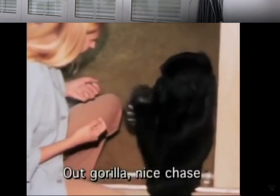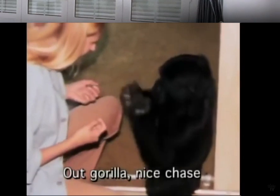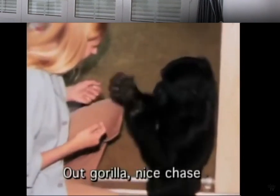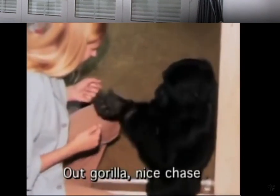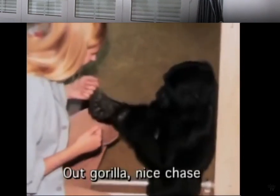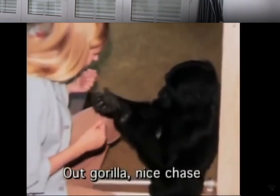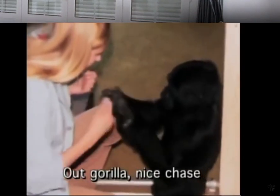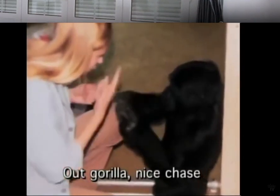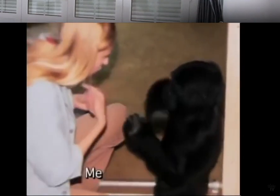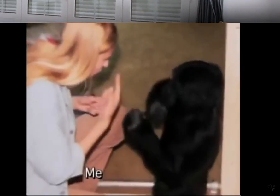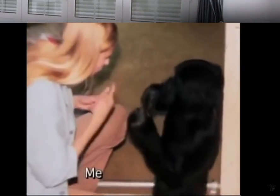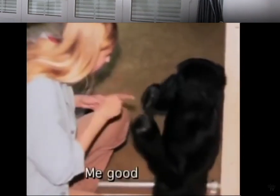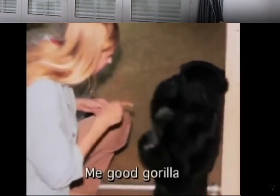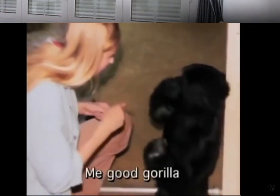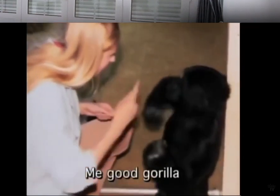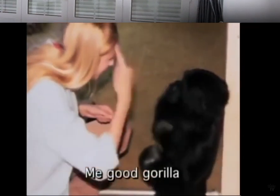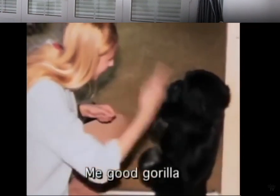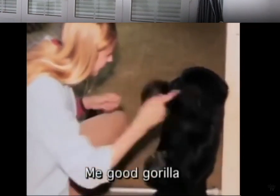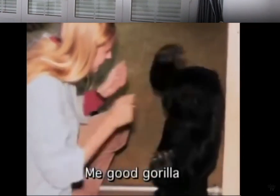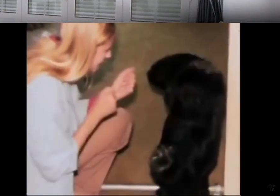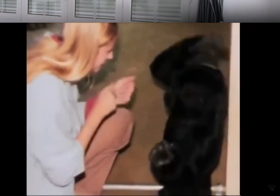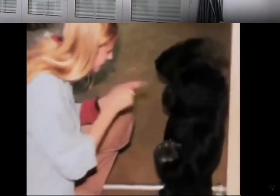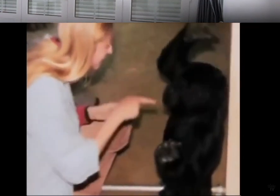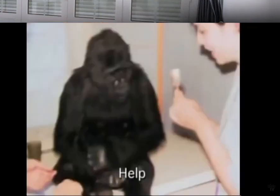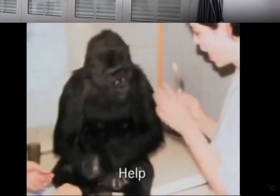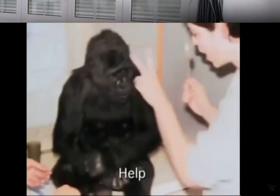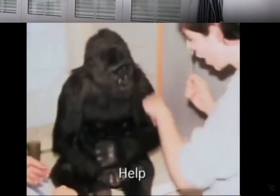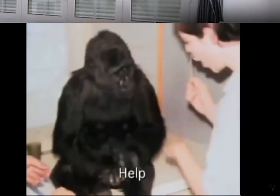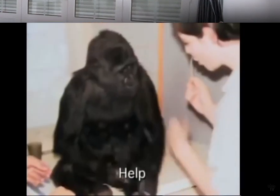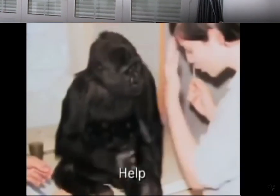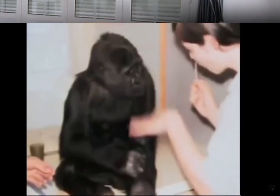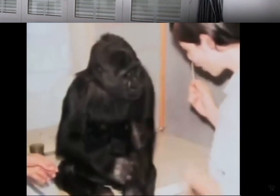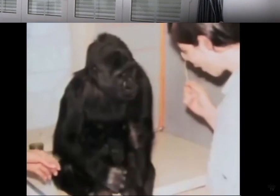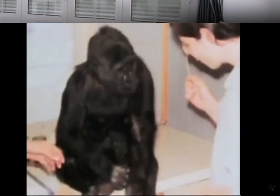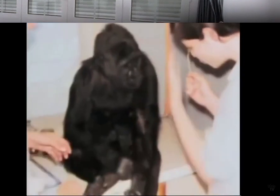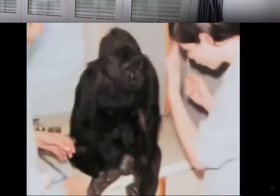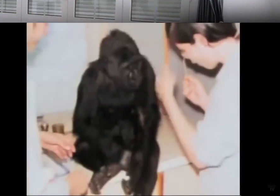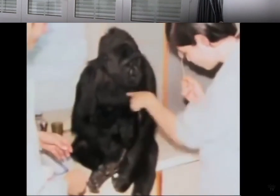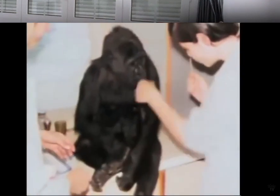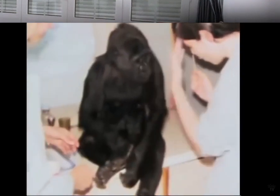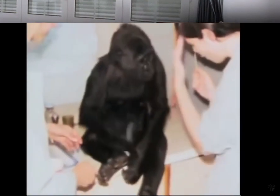Koko proved an adept student. Everyone was amazed at how well the little gorilla was catching on.